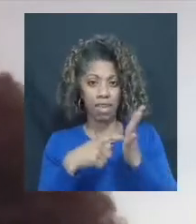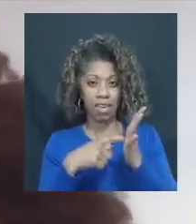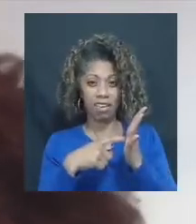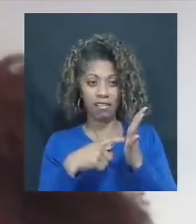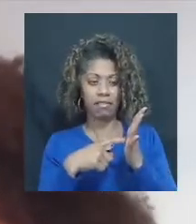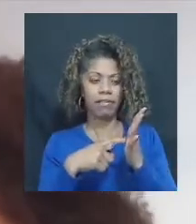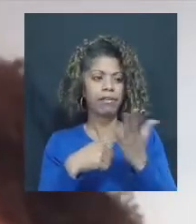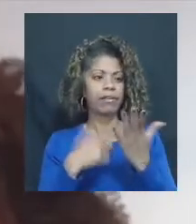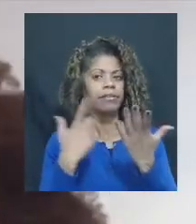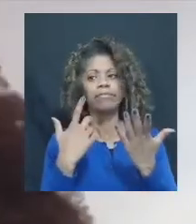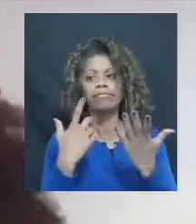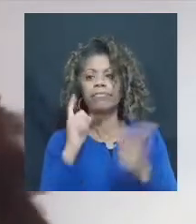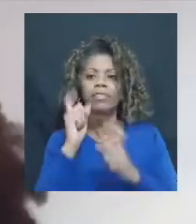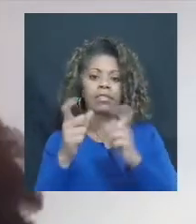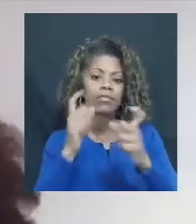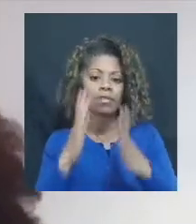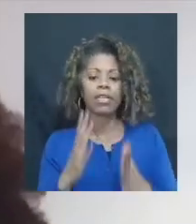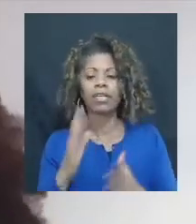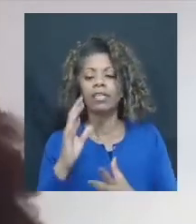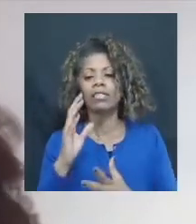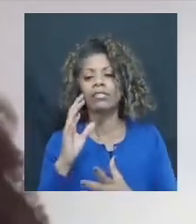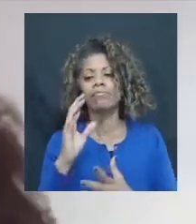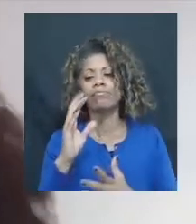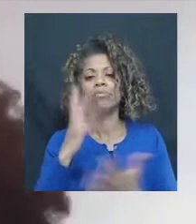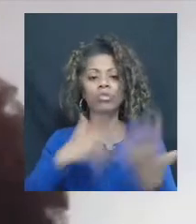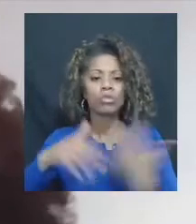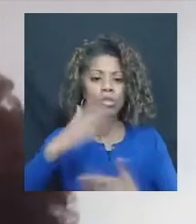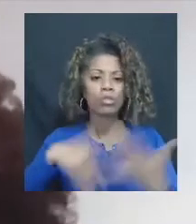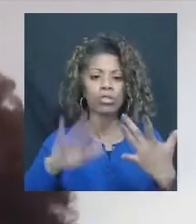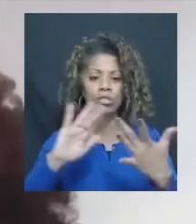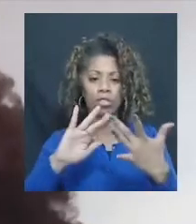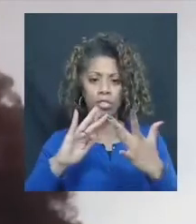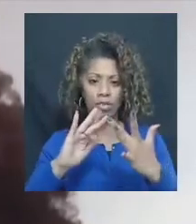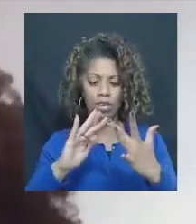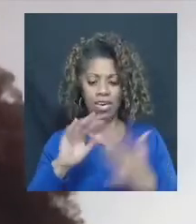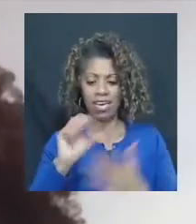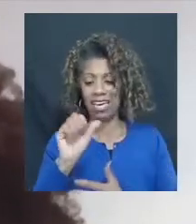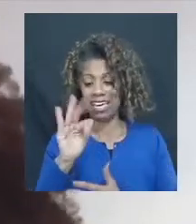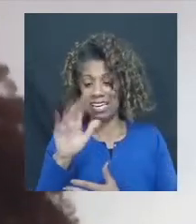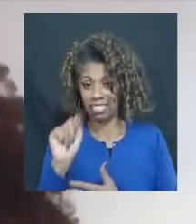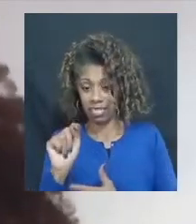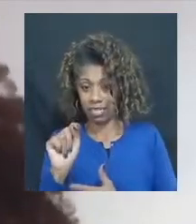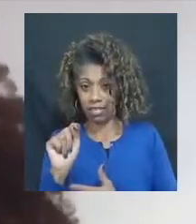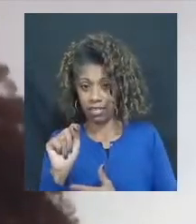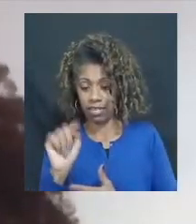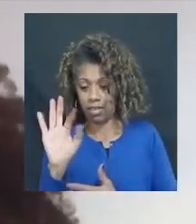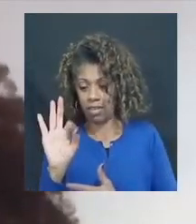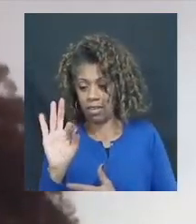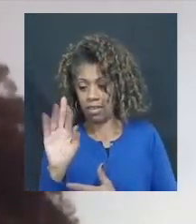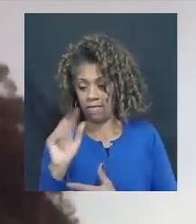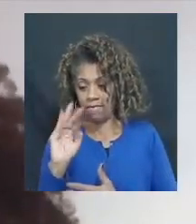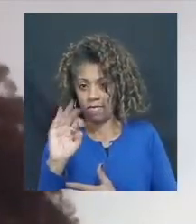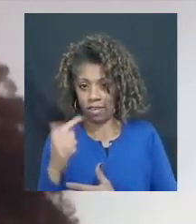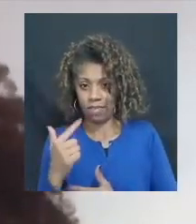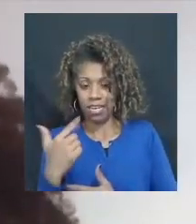journalism and social networks. Asset framing is a game changer for foundations and nonprofits, and he'll talk